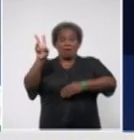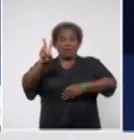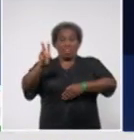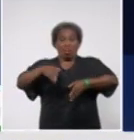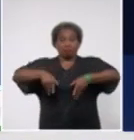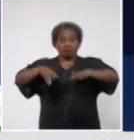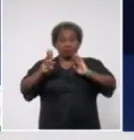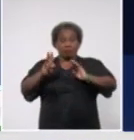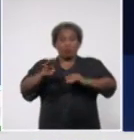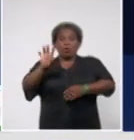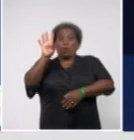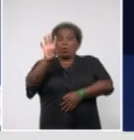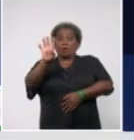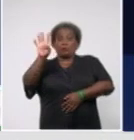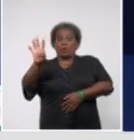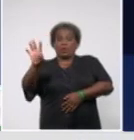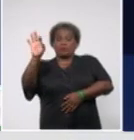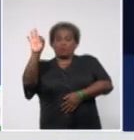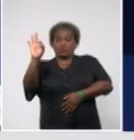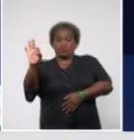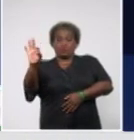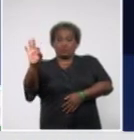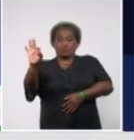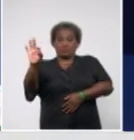468 in the Naval Hospital,